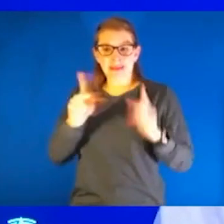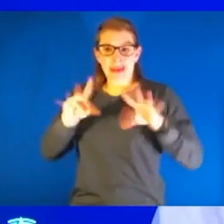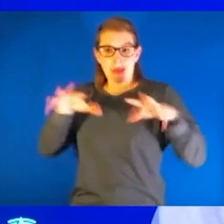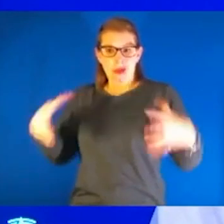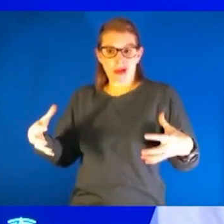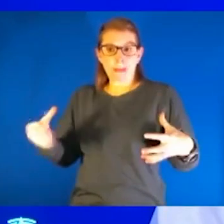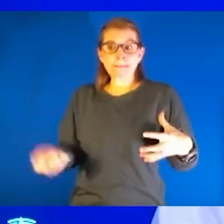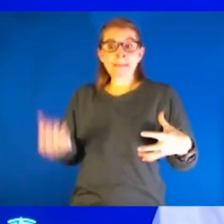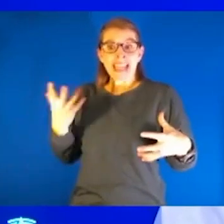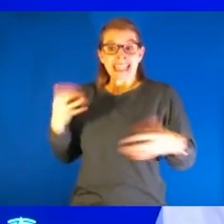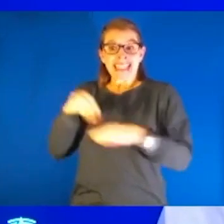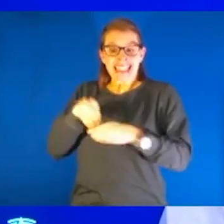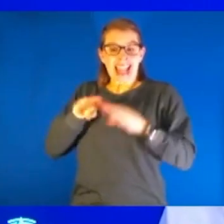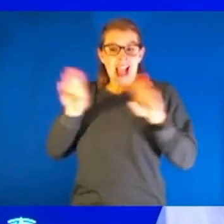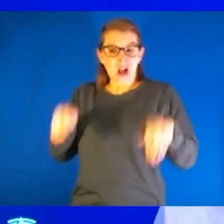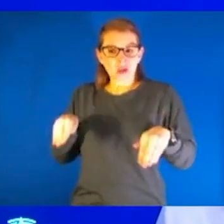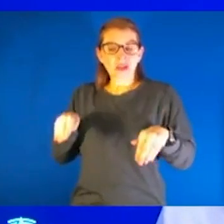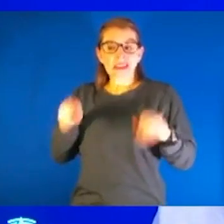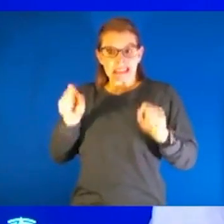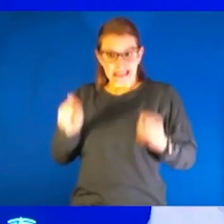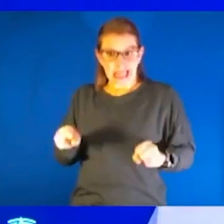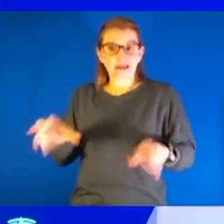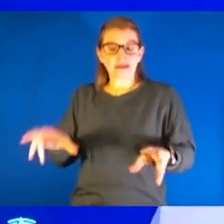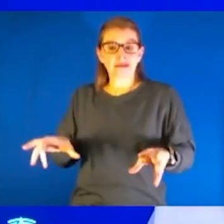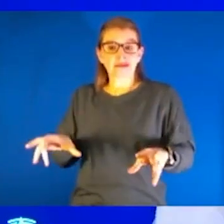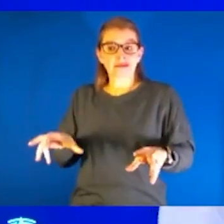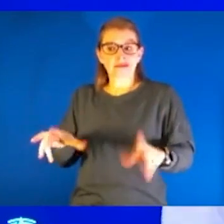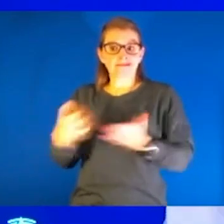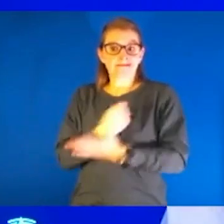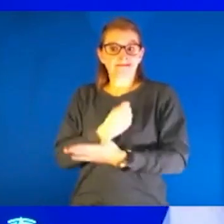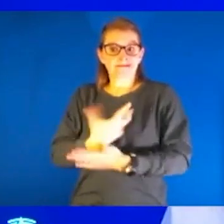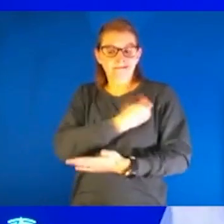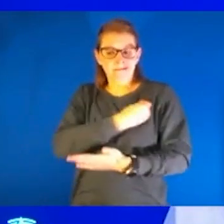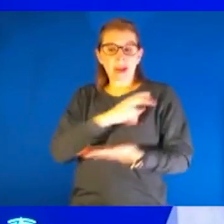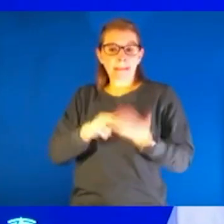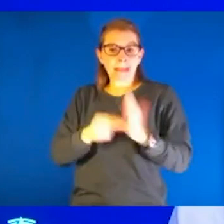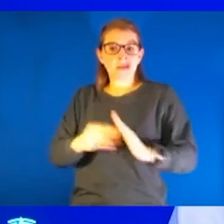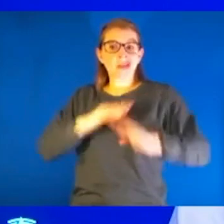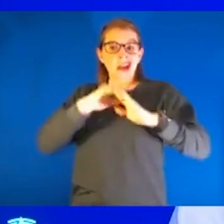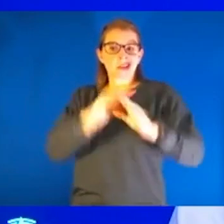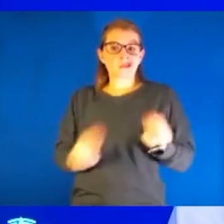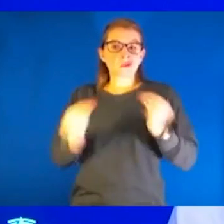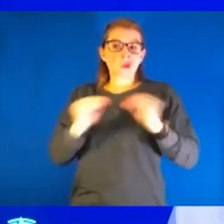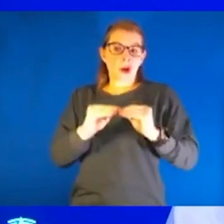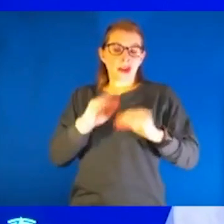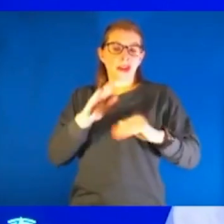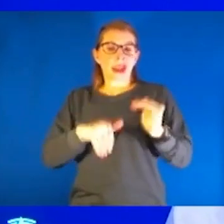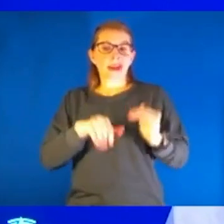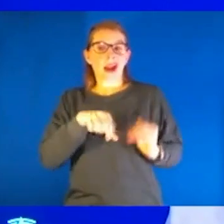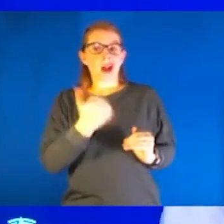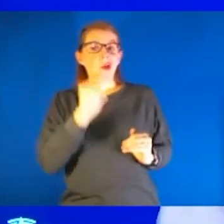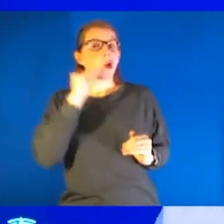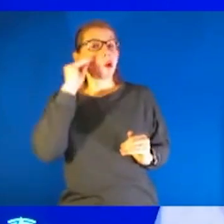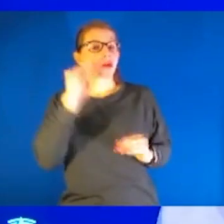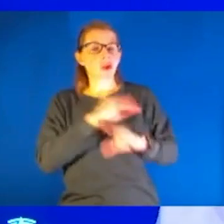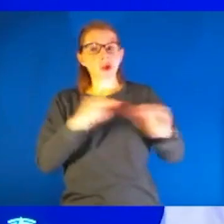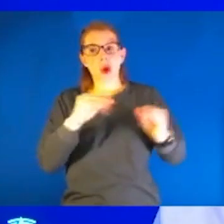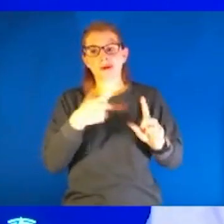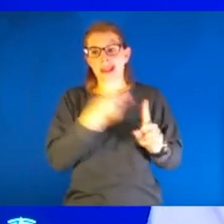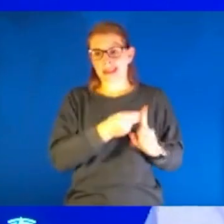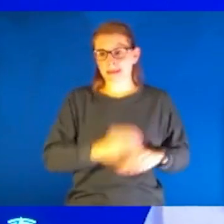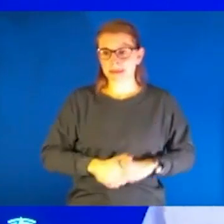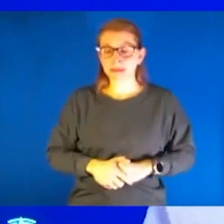in those households can be vaccinated. So there is some transmissibility and transmission data there as well, showing an